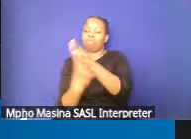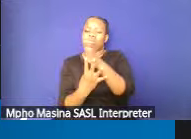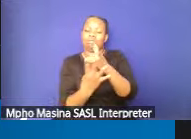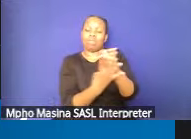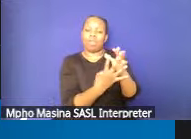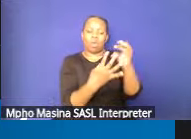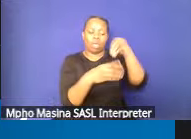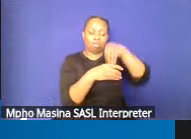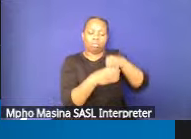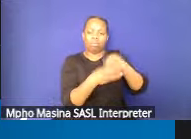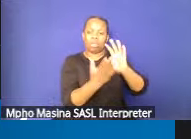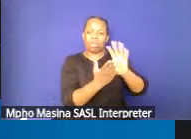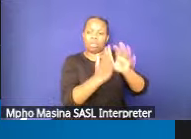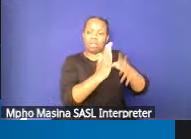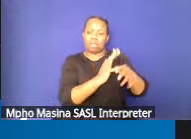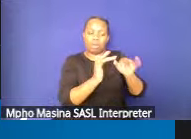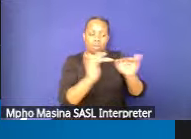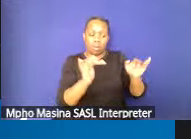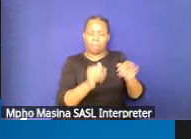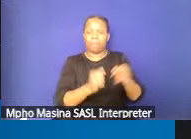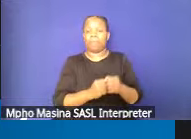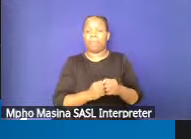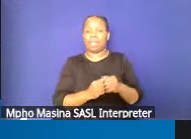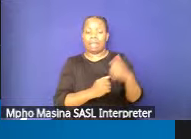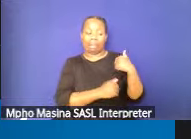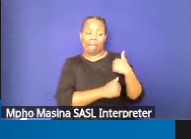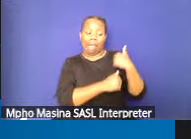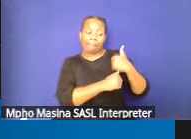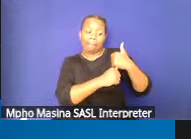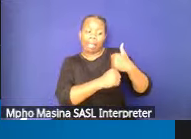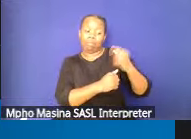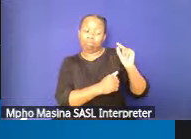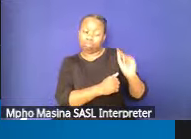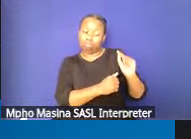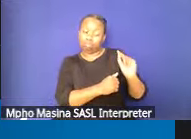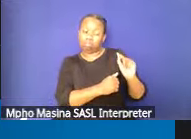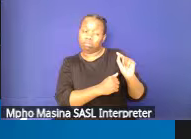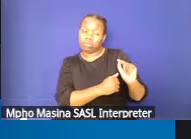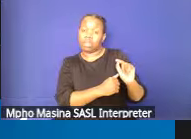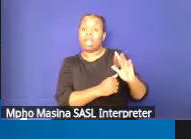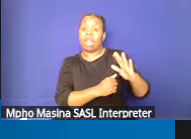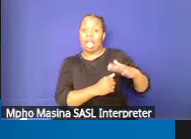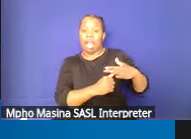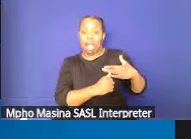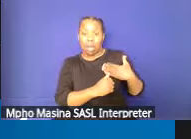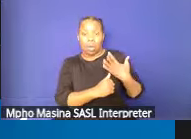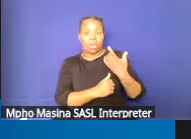disability. This campaign actually, I just want to,